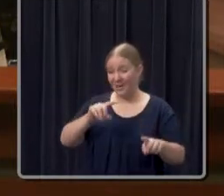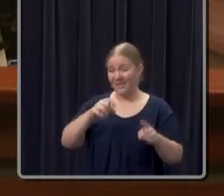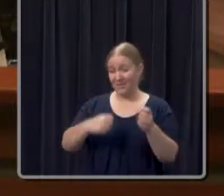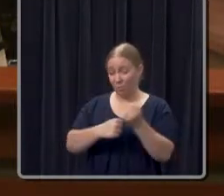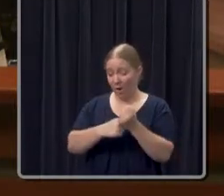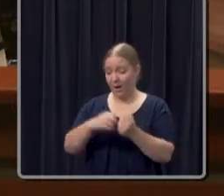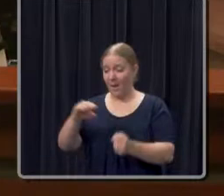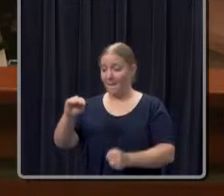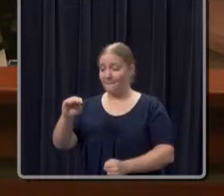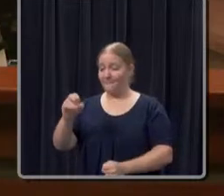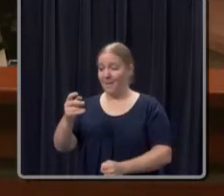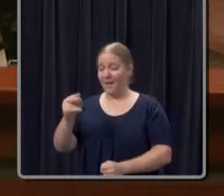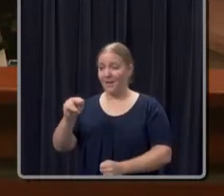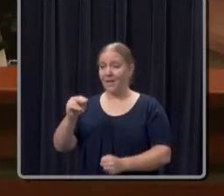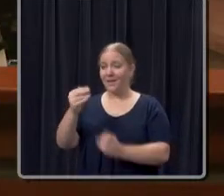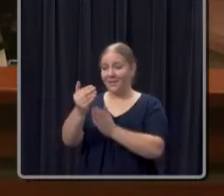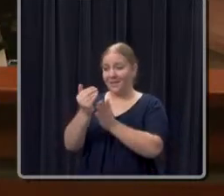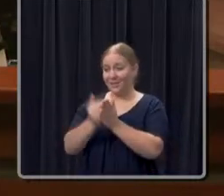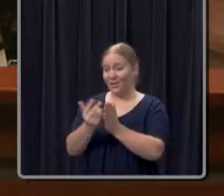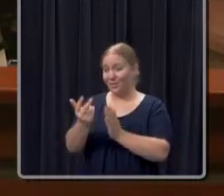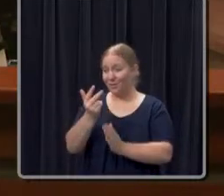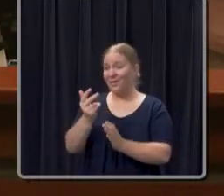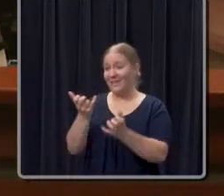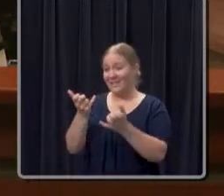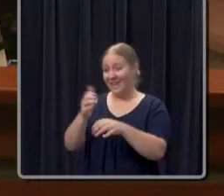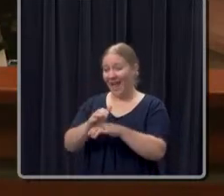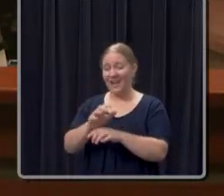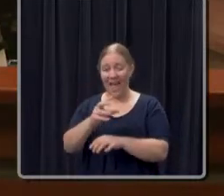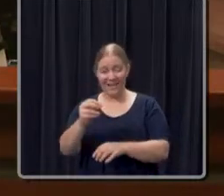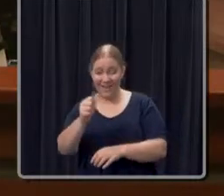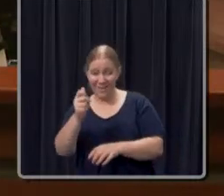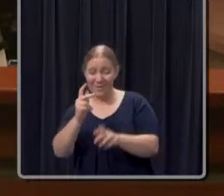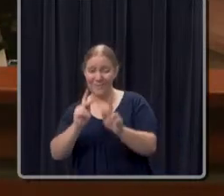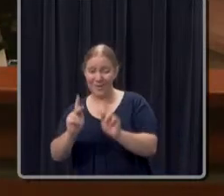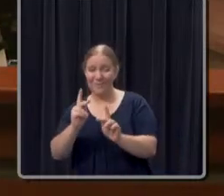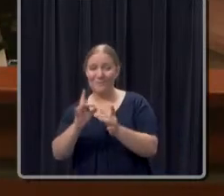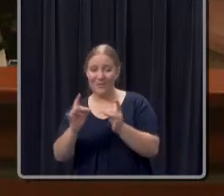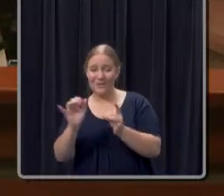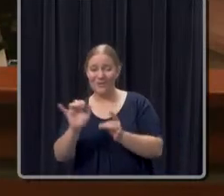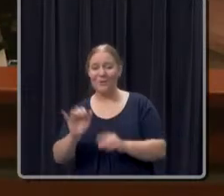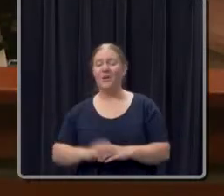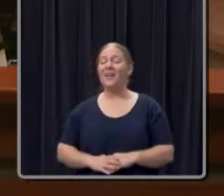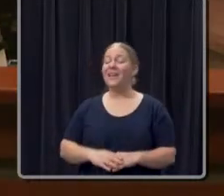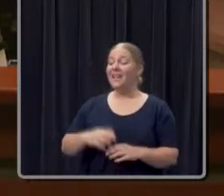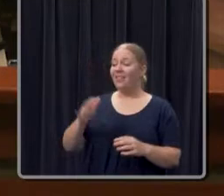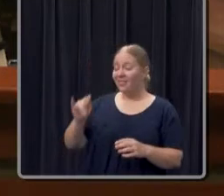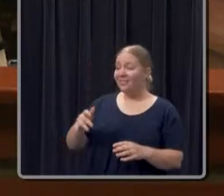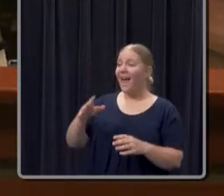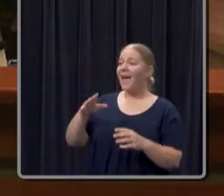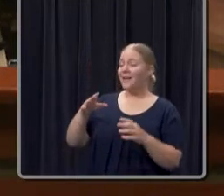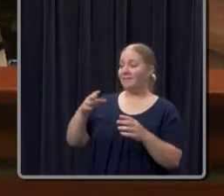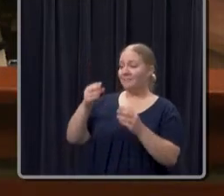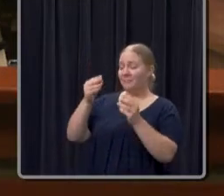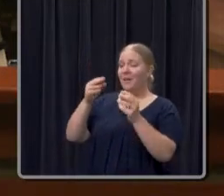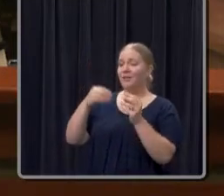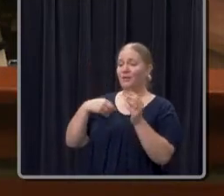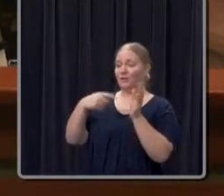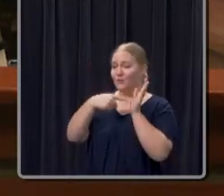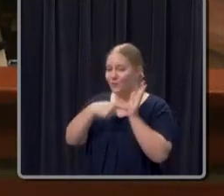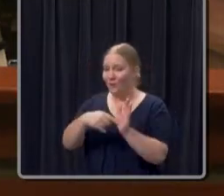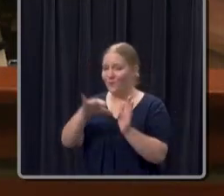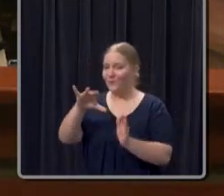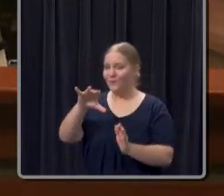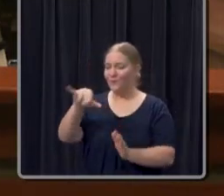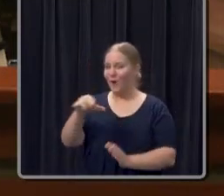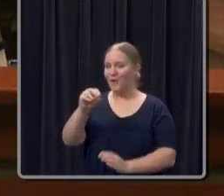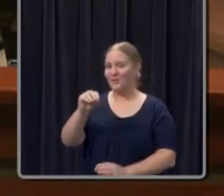did a nice job of listing the 3 of those tonight, as did others. And it really sends a message when we as Johnson County can work together like that. There were